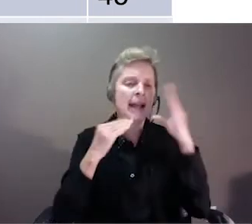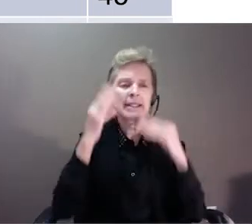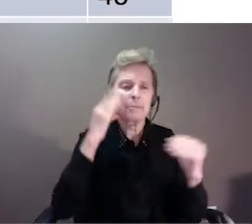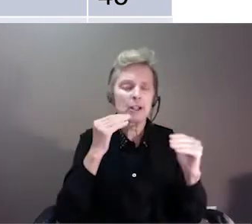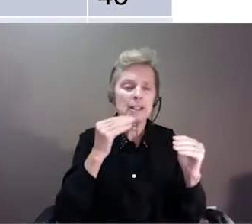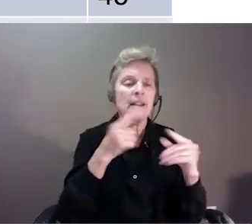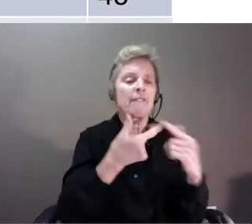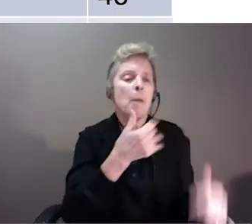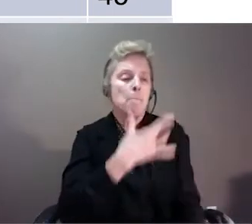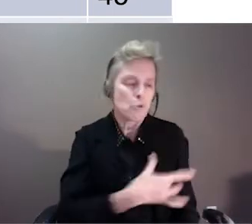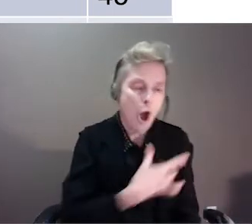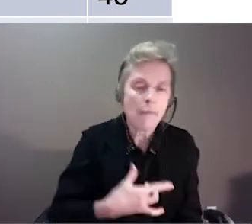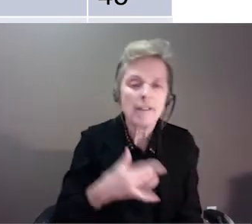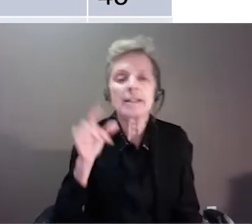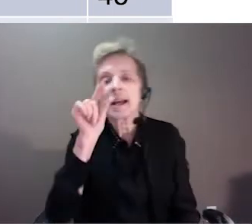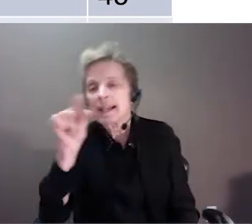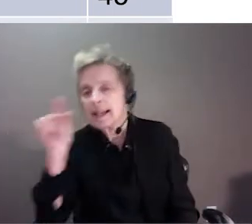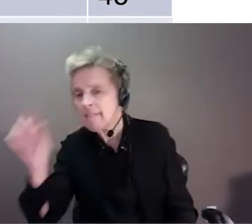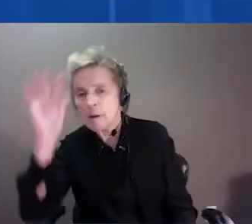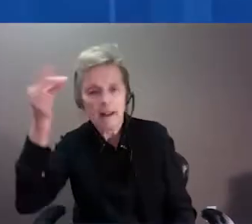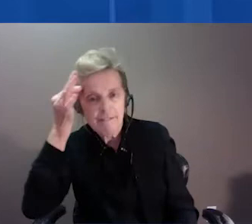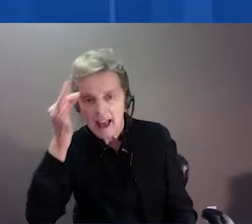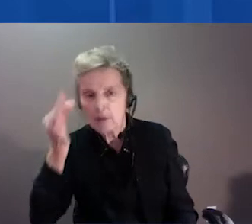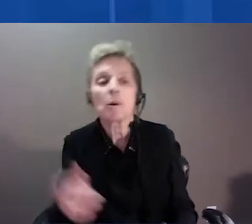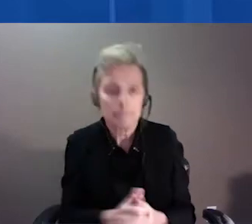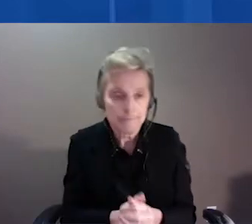government. Next slide, please.